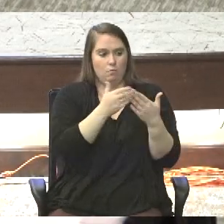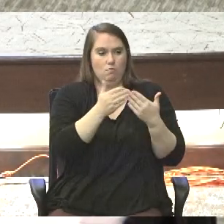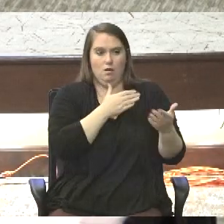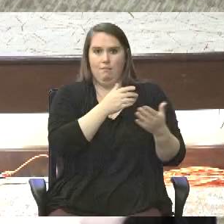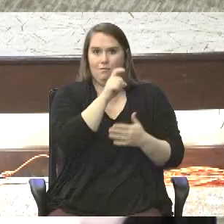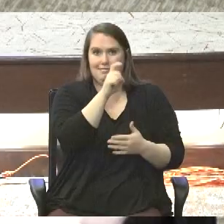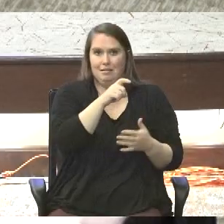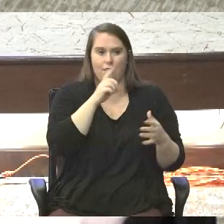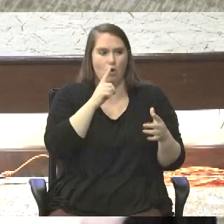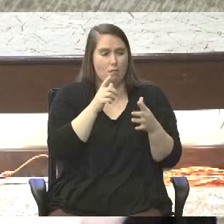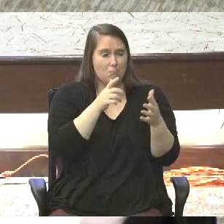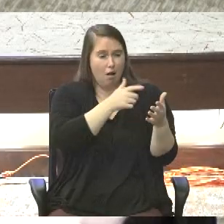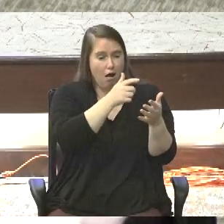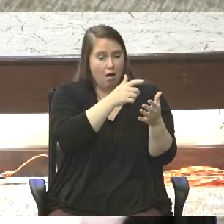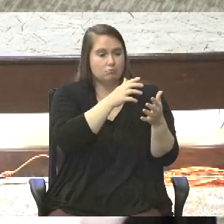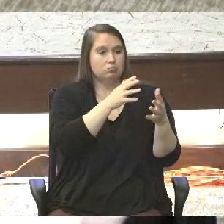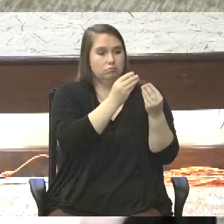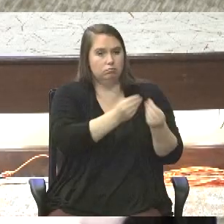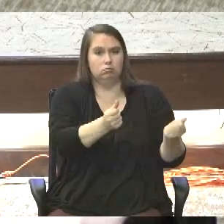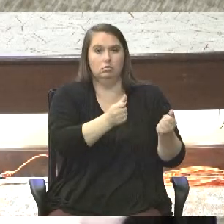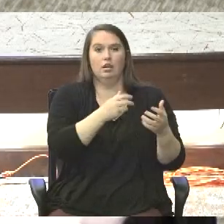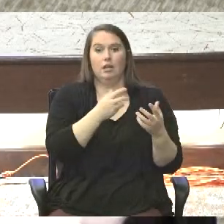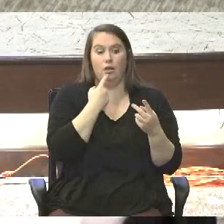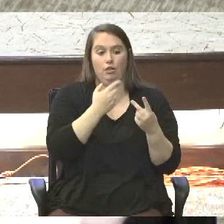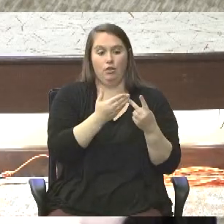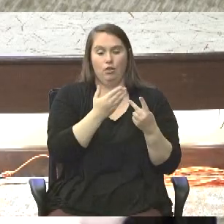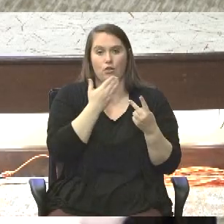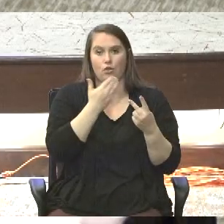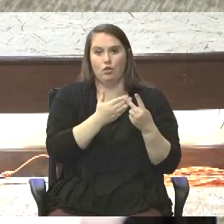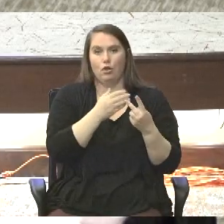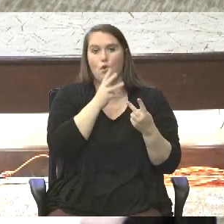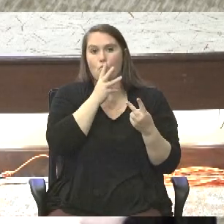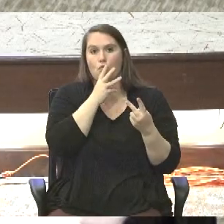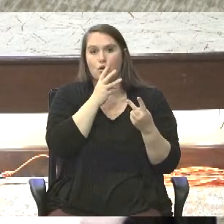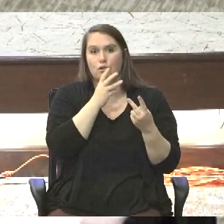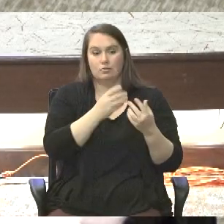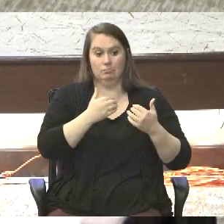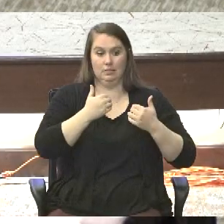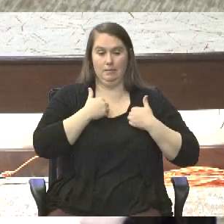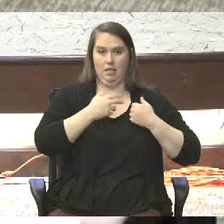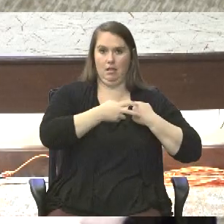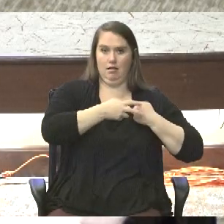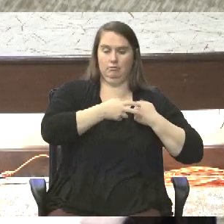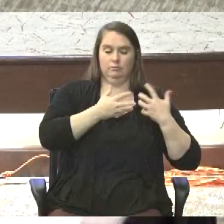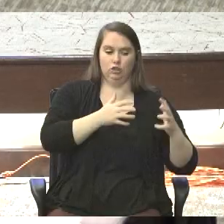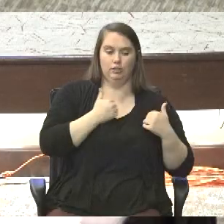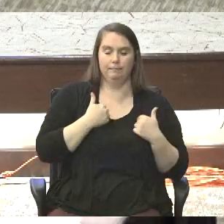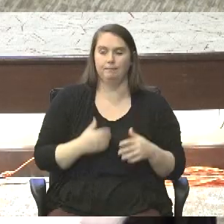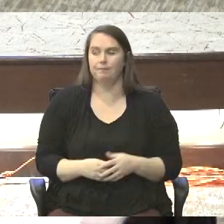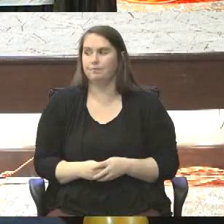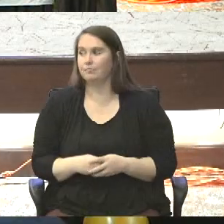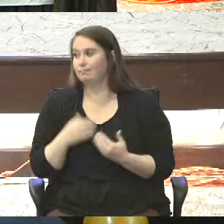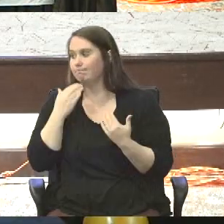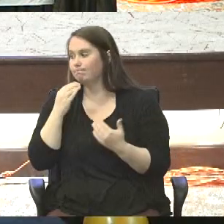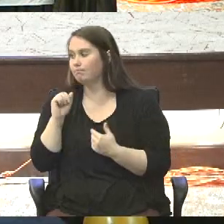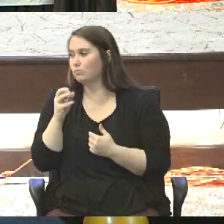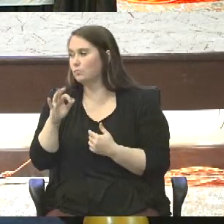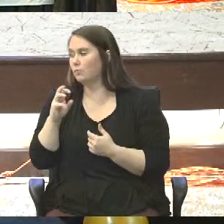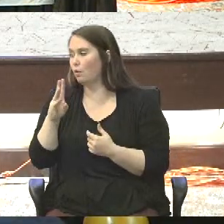we have a plan for backup or resilient water supply, that is what we're working on currently. I appreciate you, Chief Walker. Thanks for the